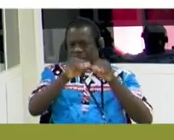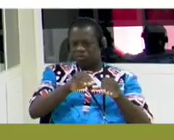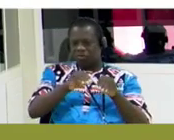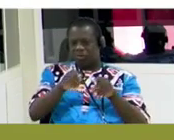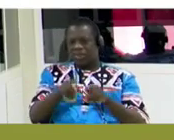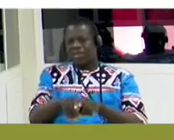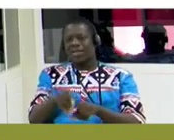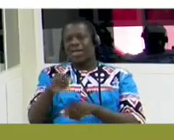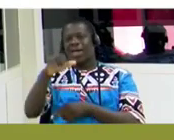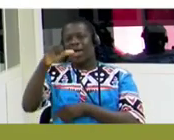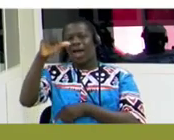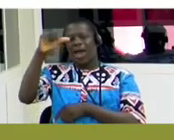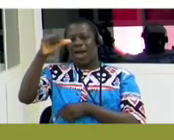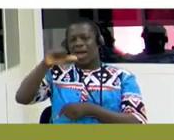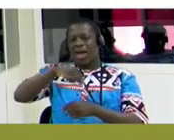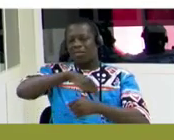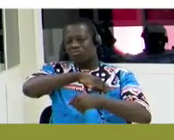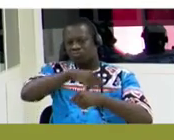that is anteroom.